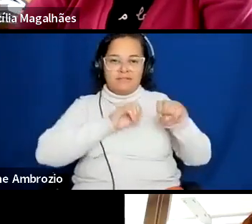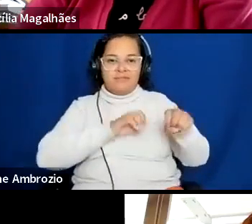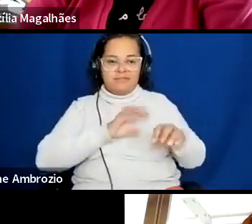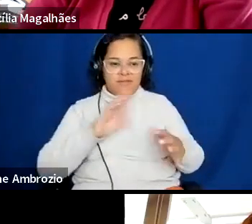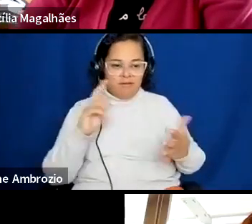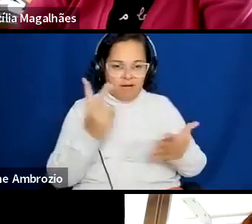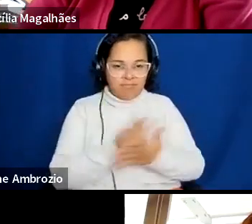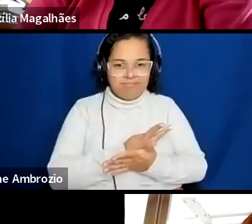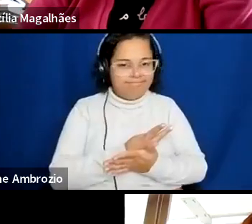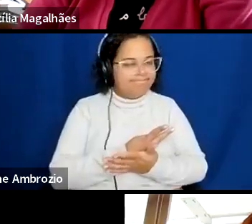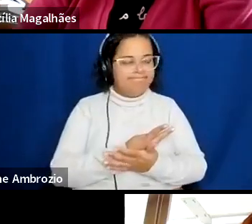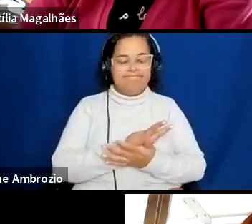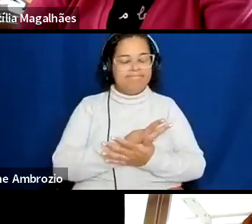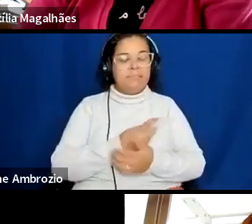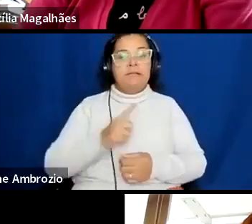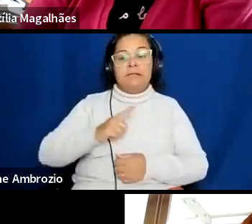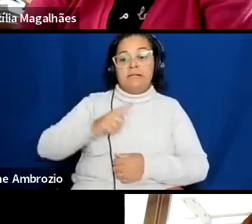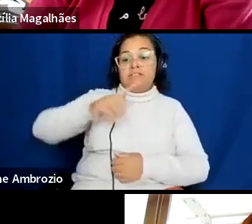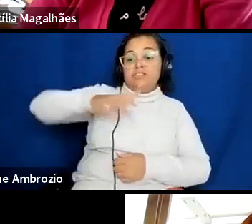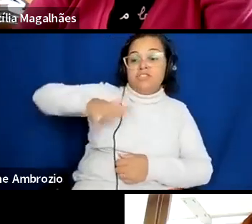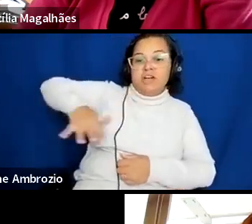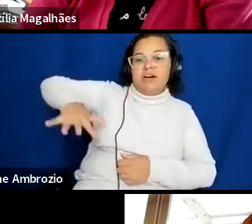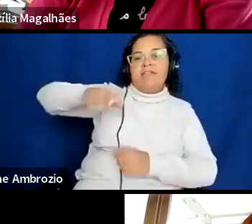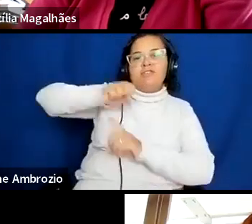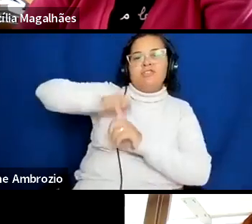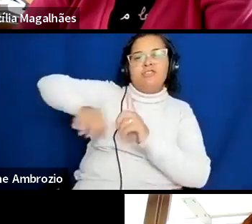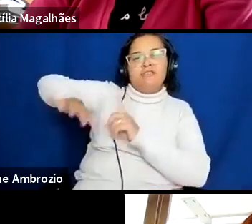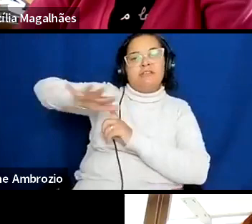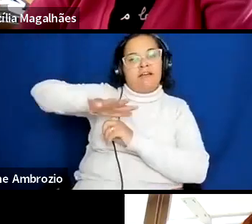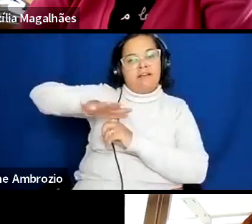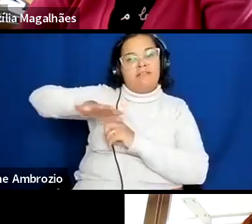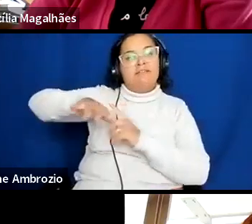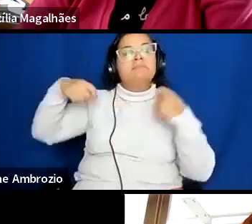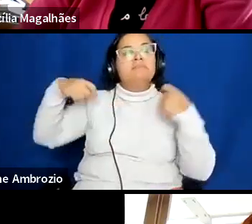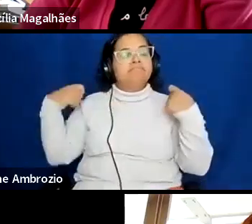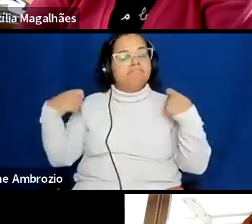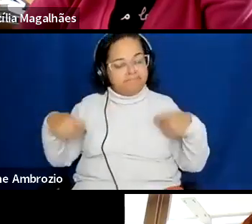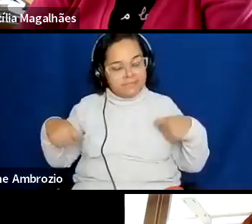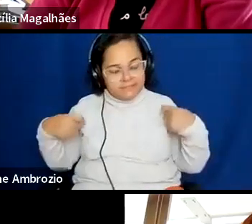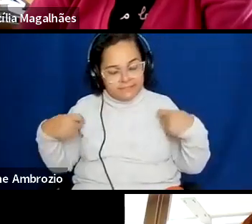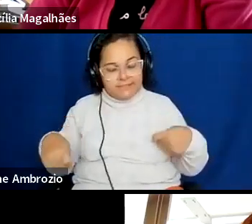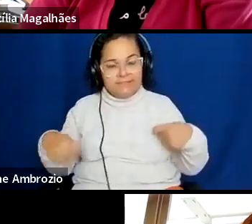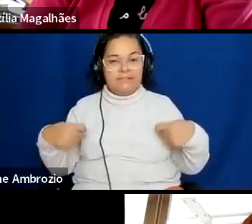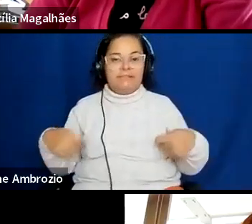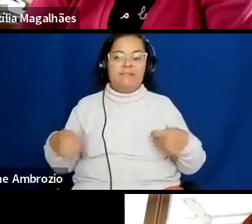think, project to attempt to reclaim